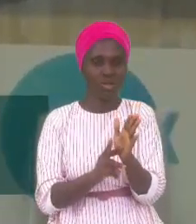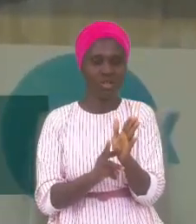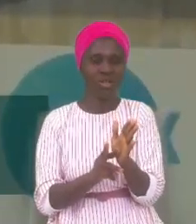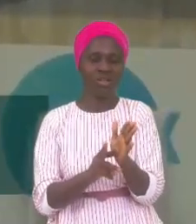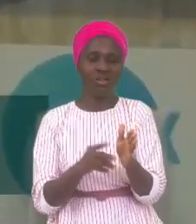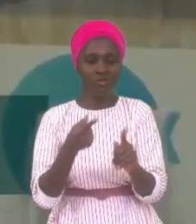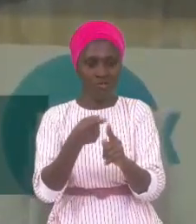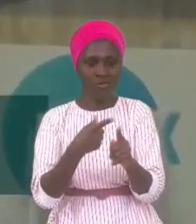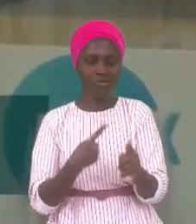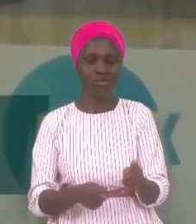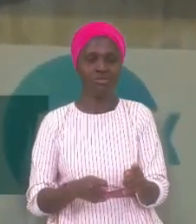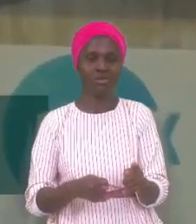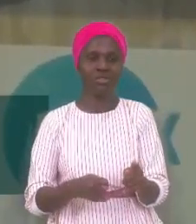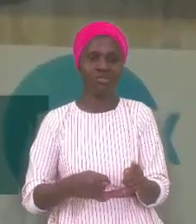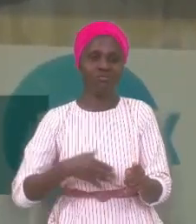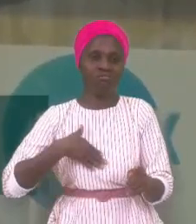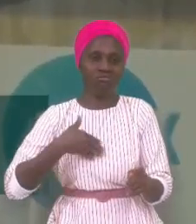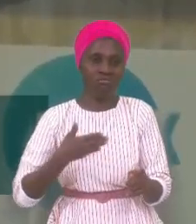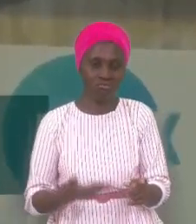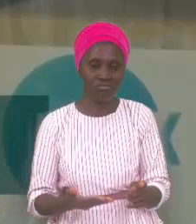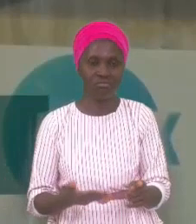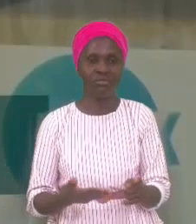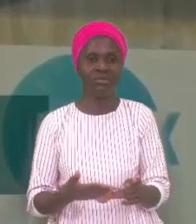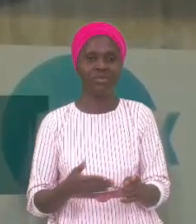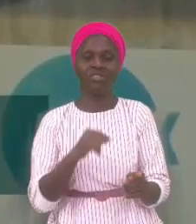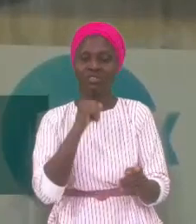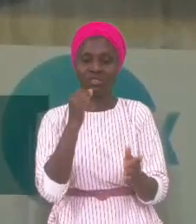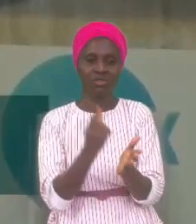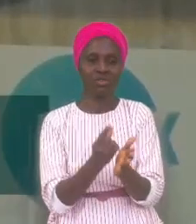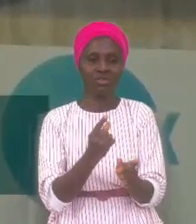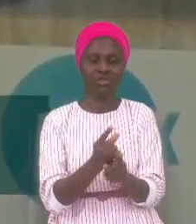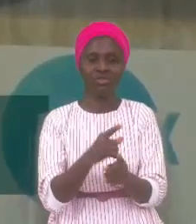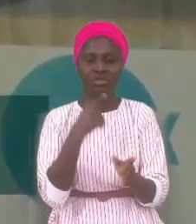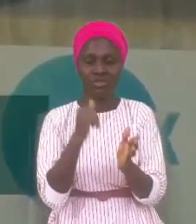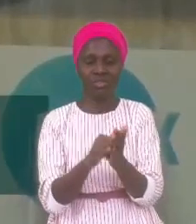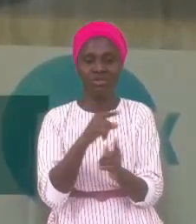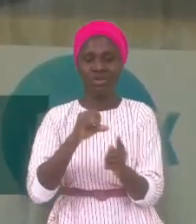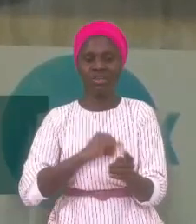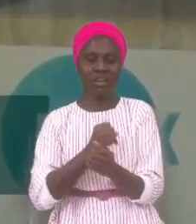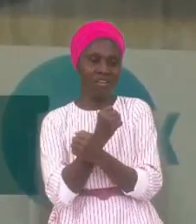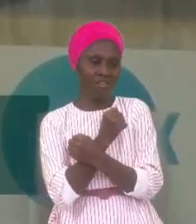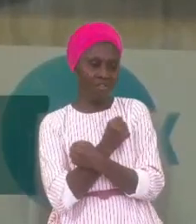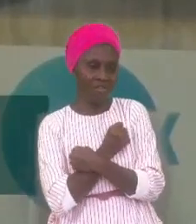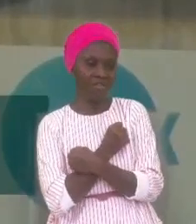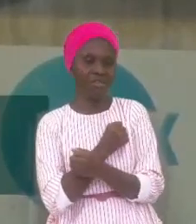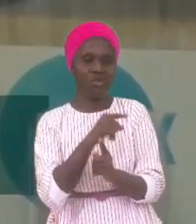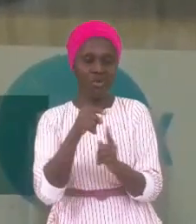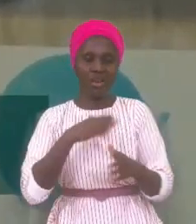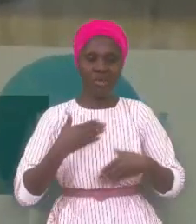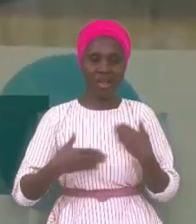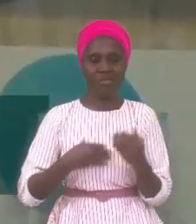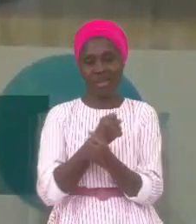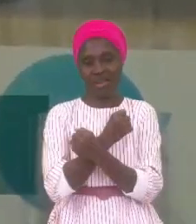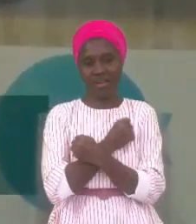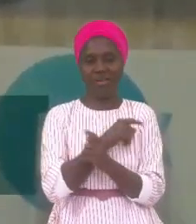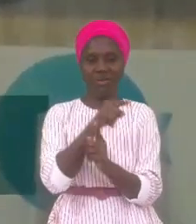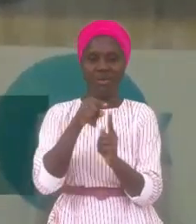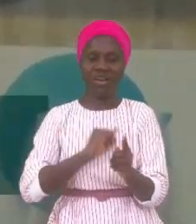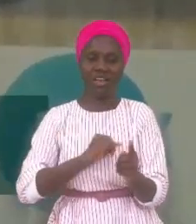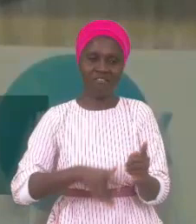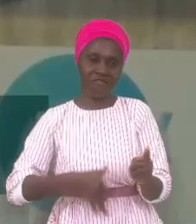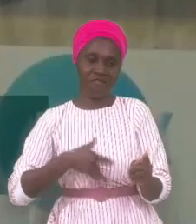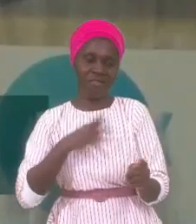feel good, then I love. If I feel bad, then today is a pity. I cannot love because I'm not